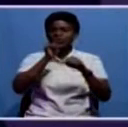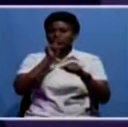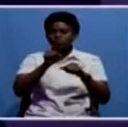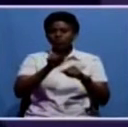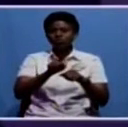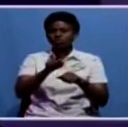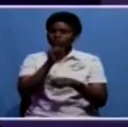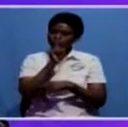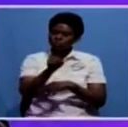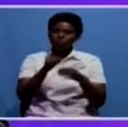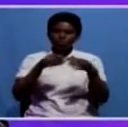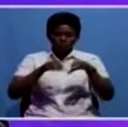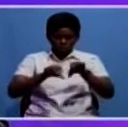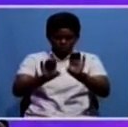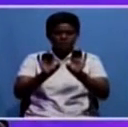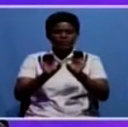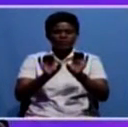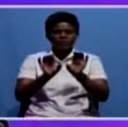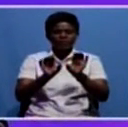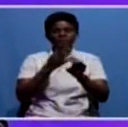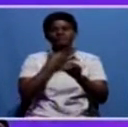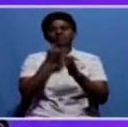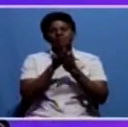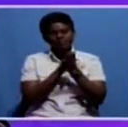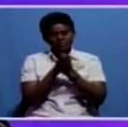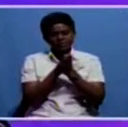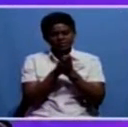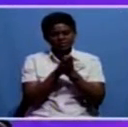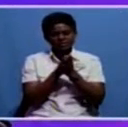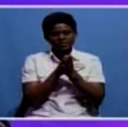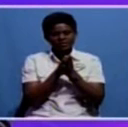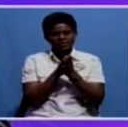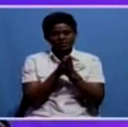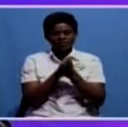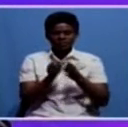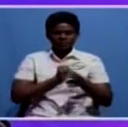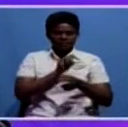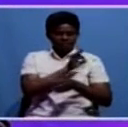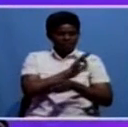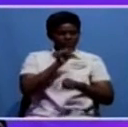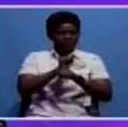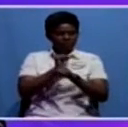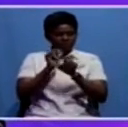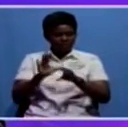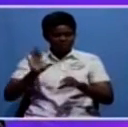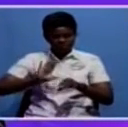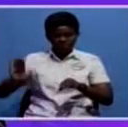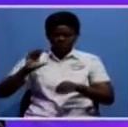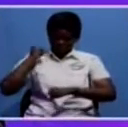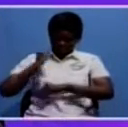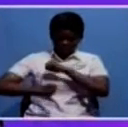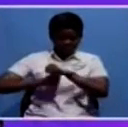really continued to take interest in those staff there, the workers there, that they should not